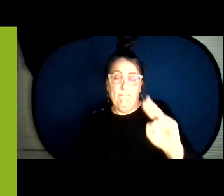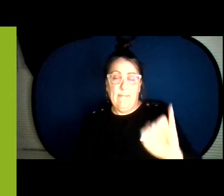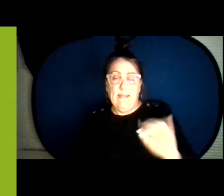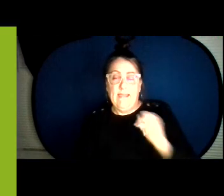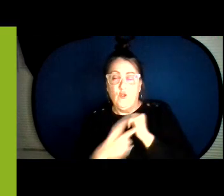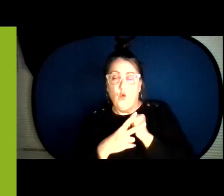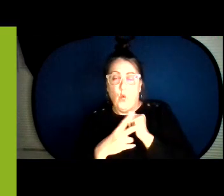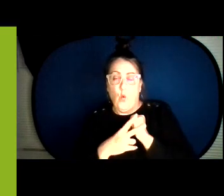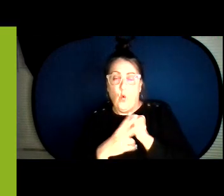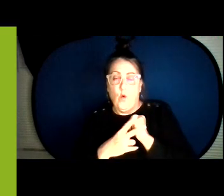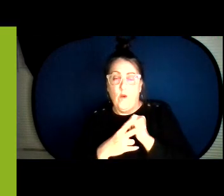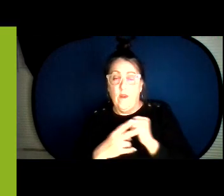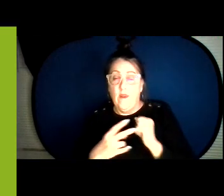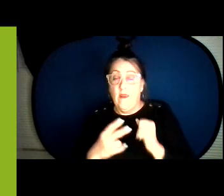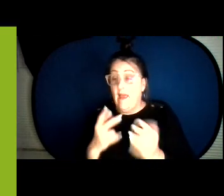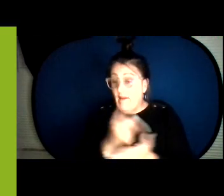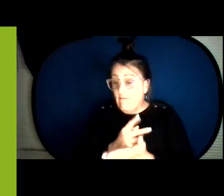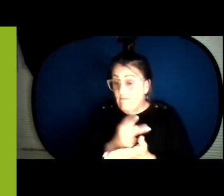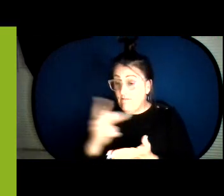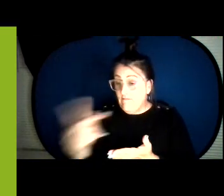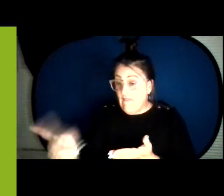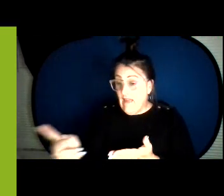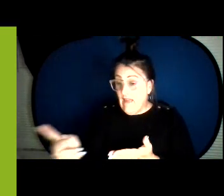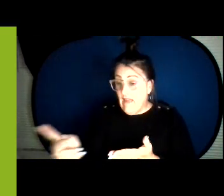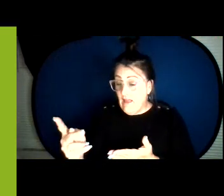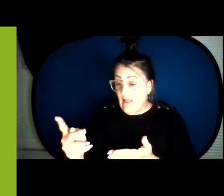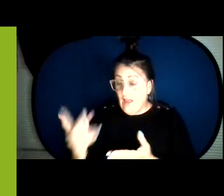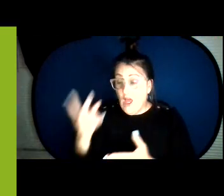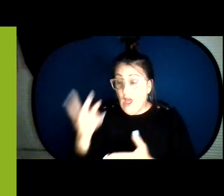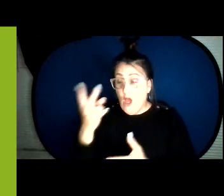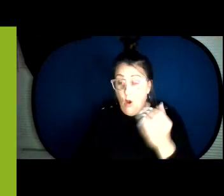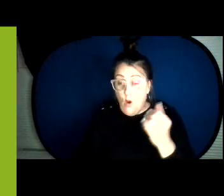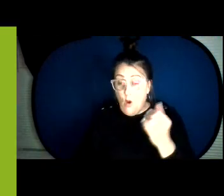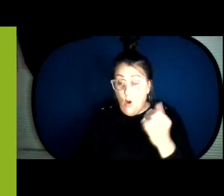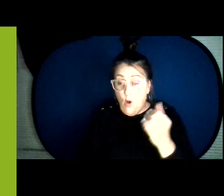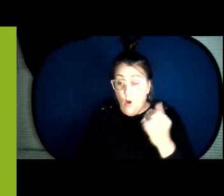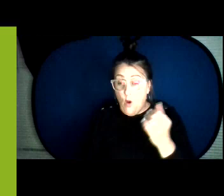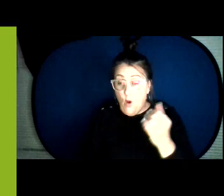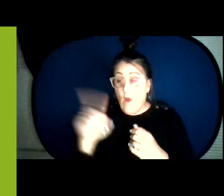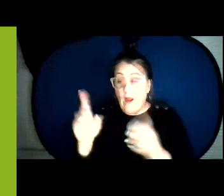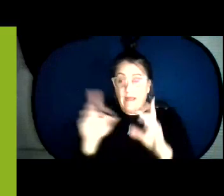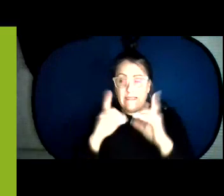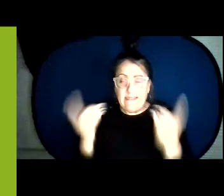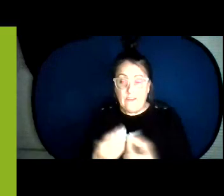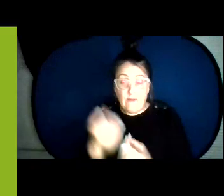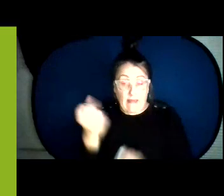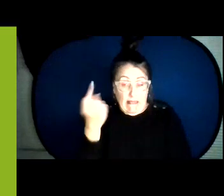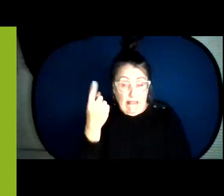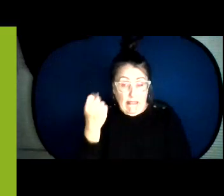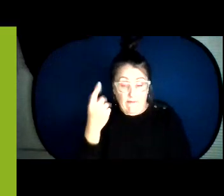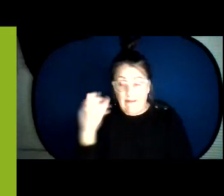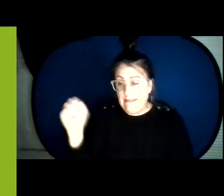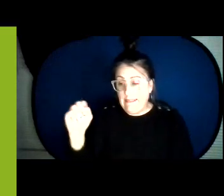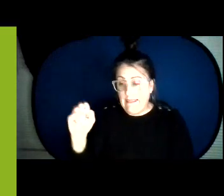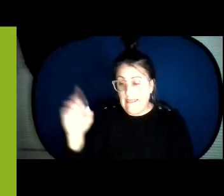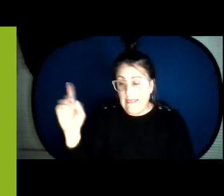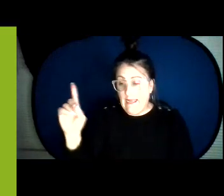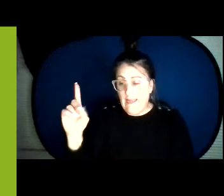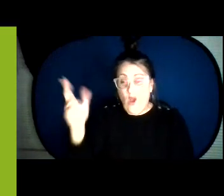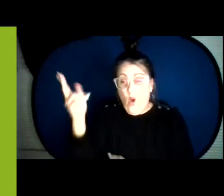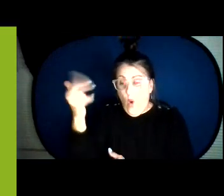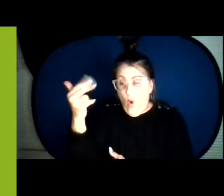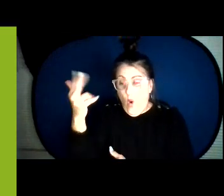new failures during this quarter are located in District 11, San Diego. One is a hotel. It's failed due to